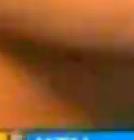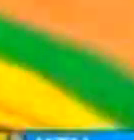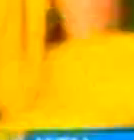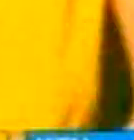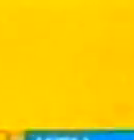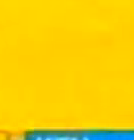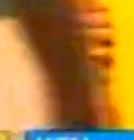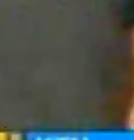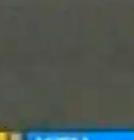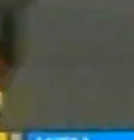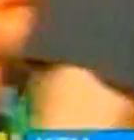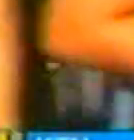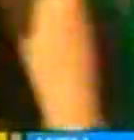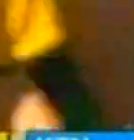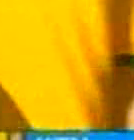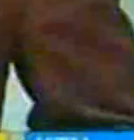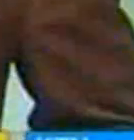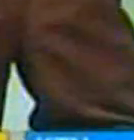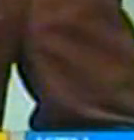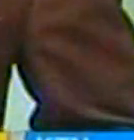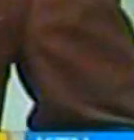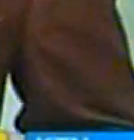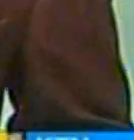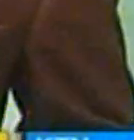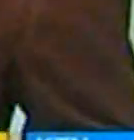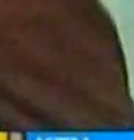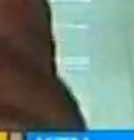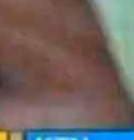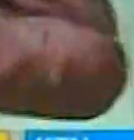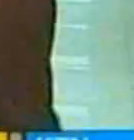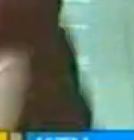Kenya. Kenya TV.